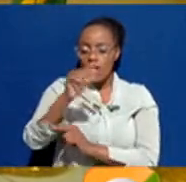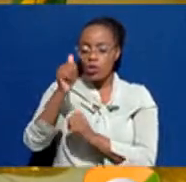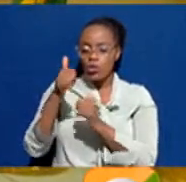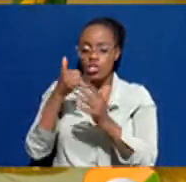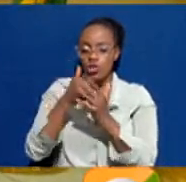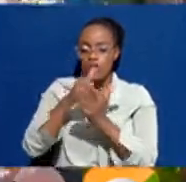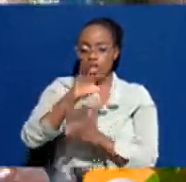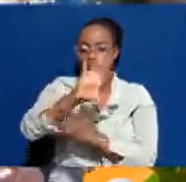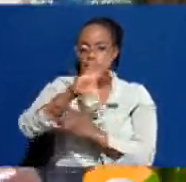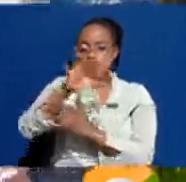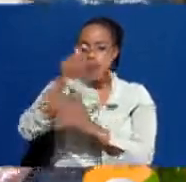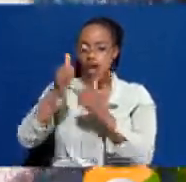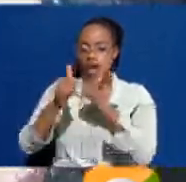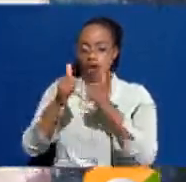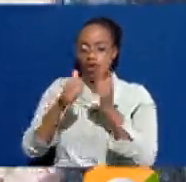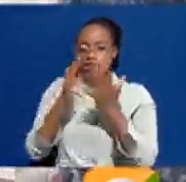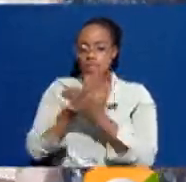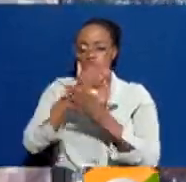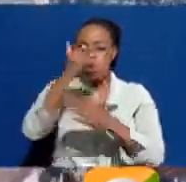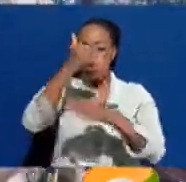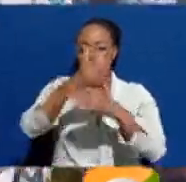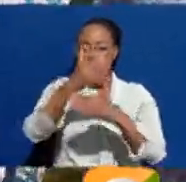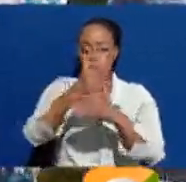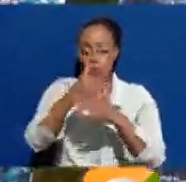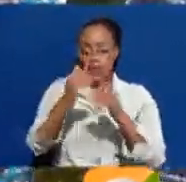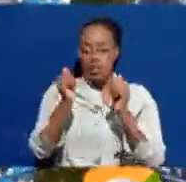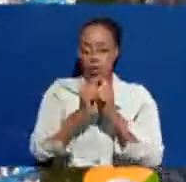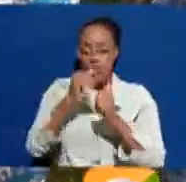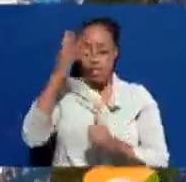the counties that share borderline